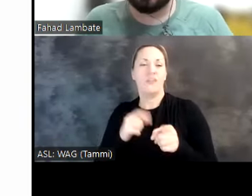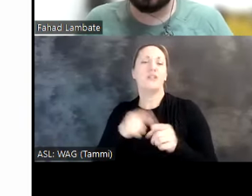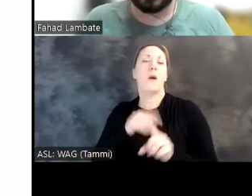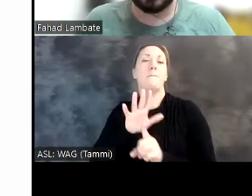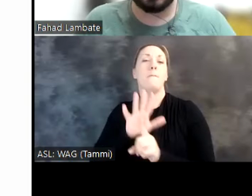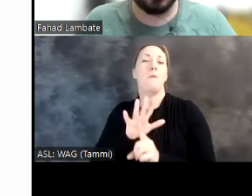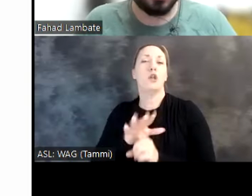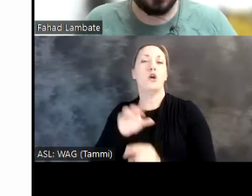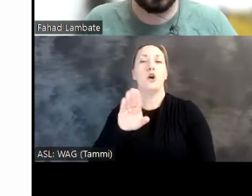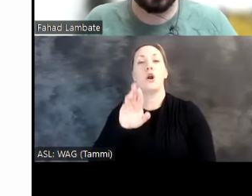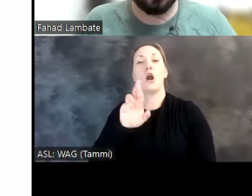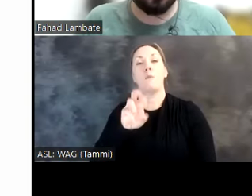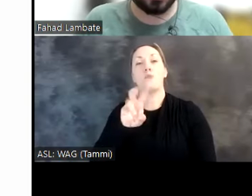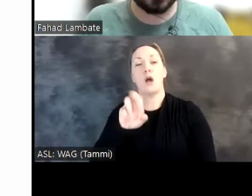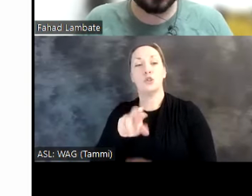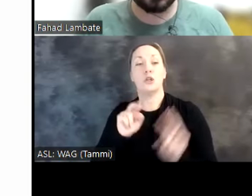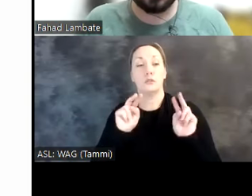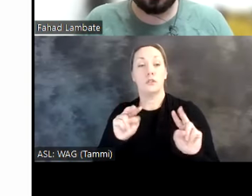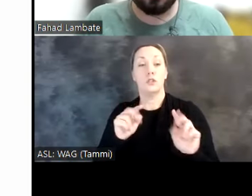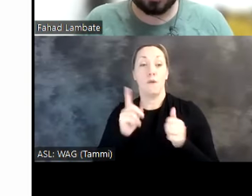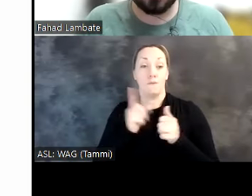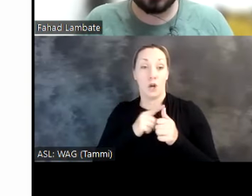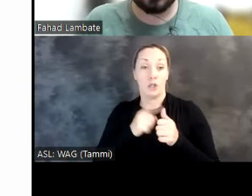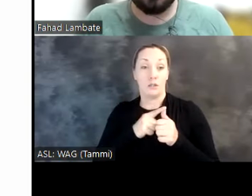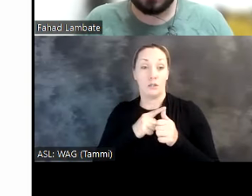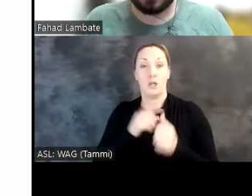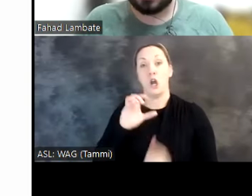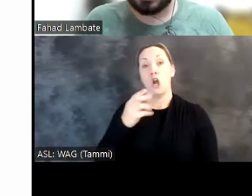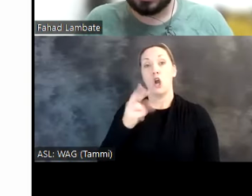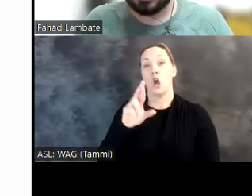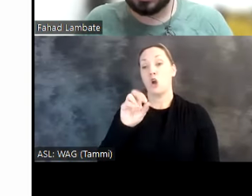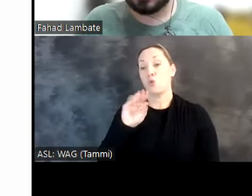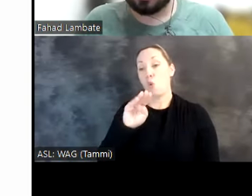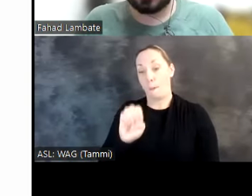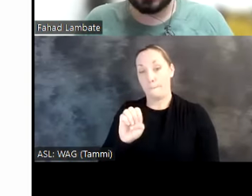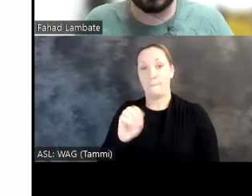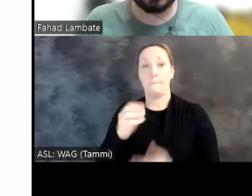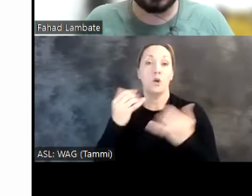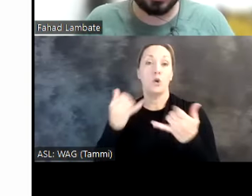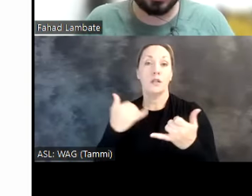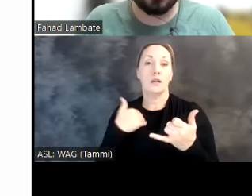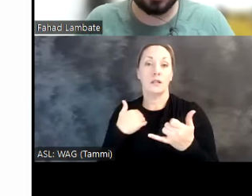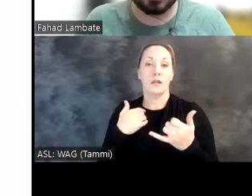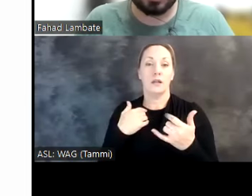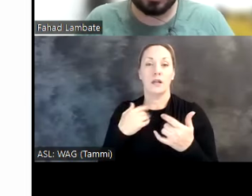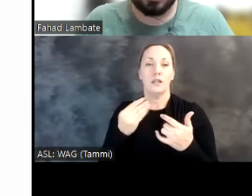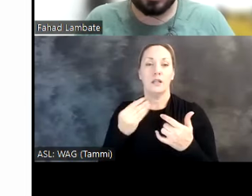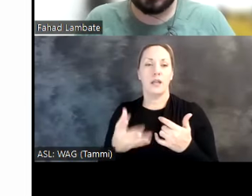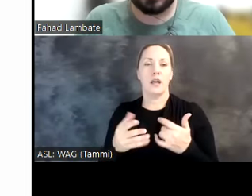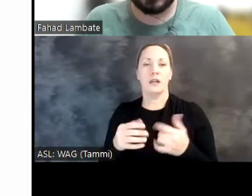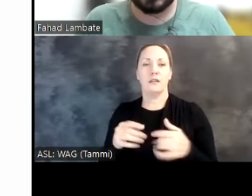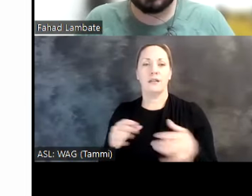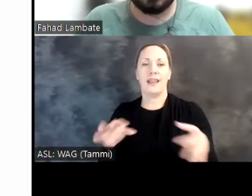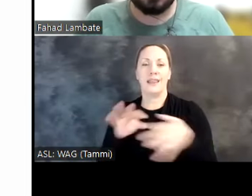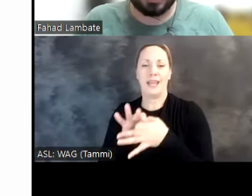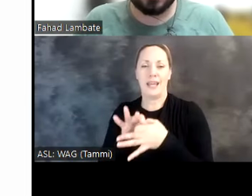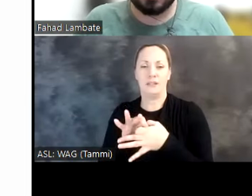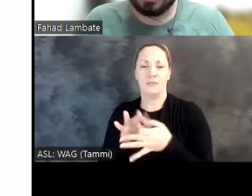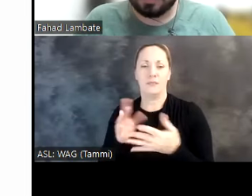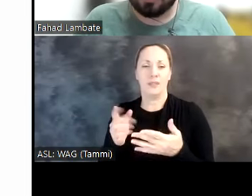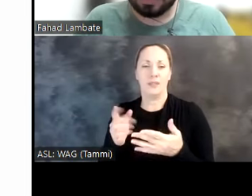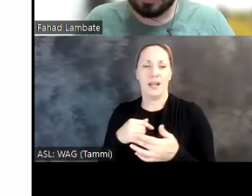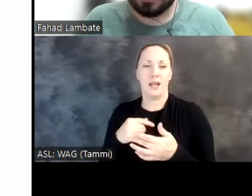have a look at it. So first is the Chrome browser. Currently, there is a contact us link, which is there. It has a